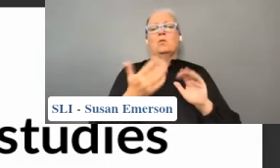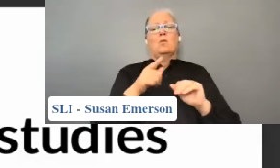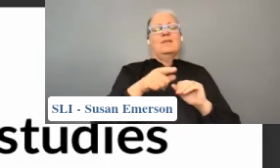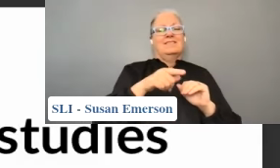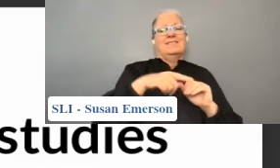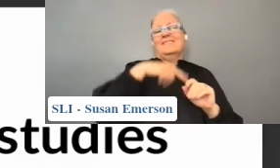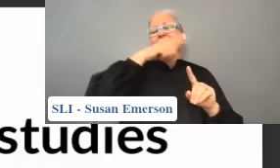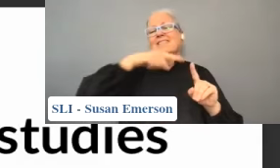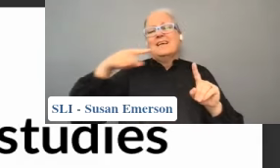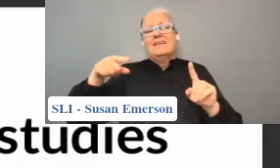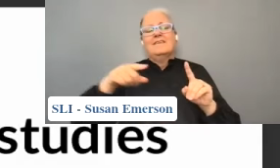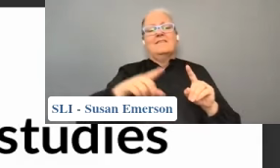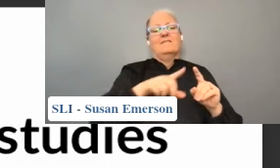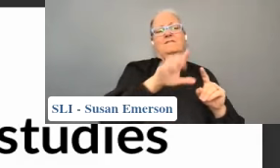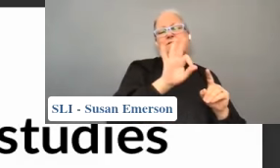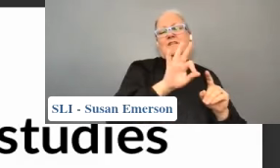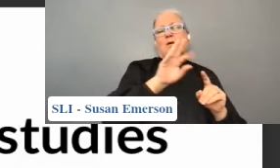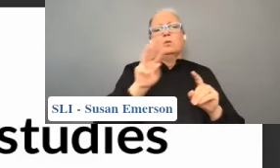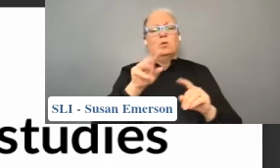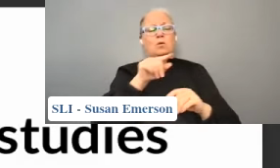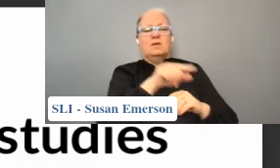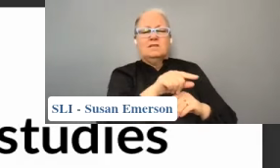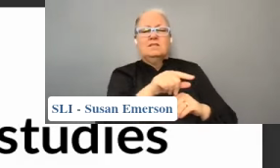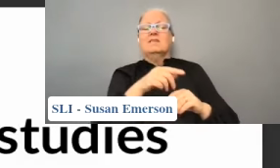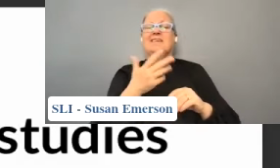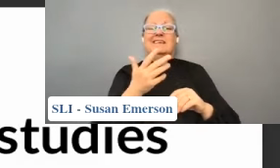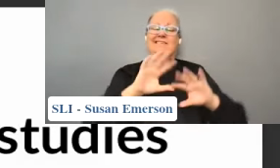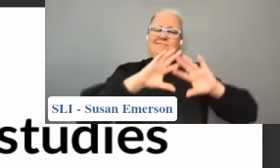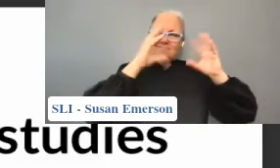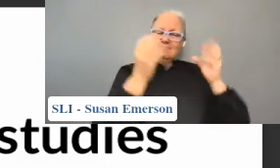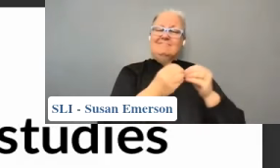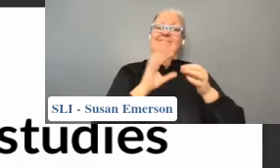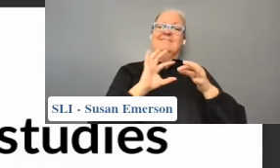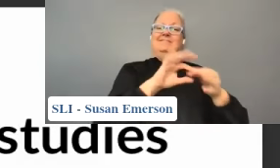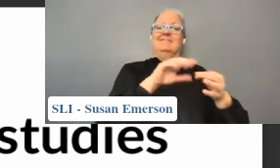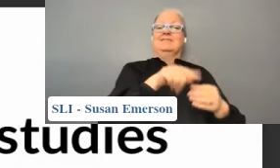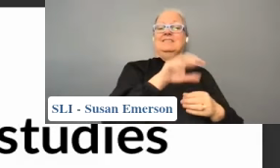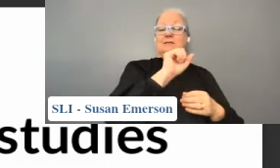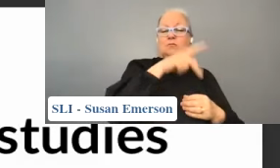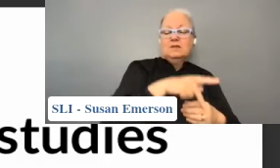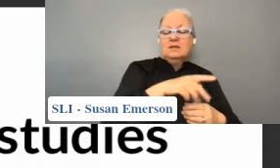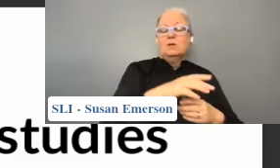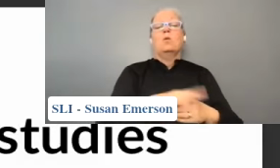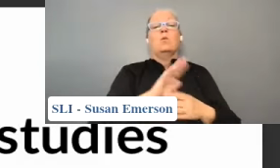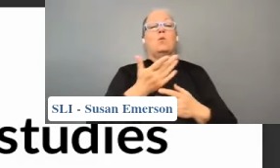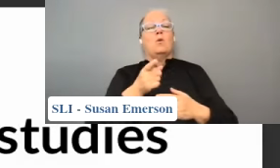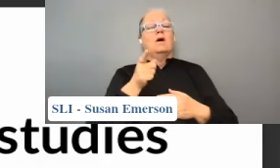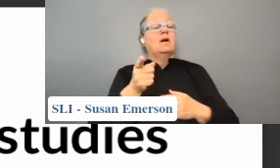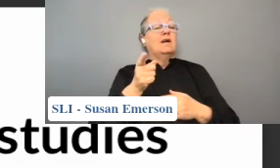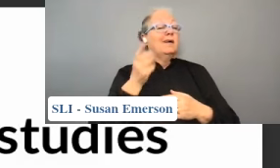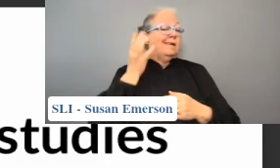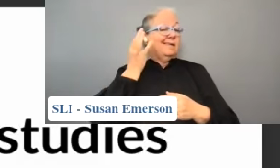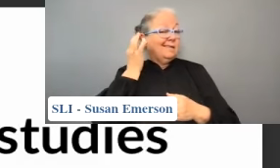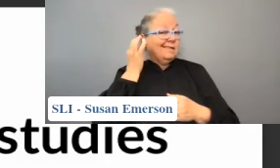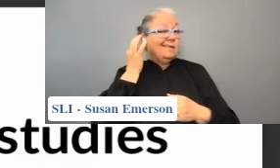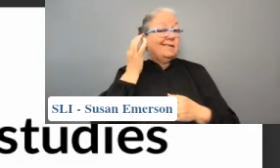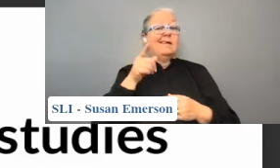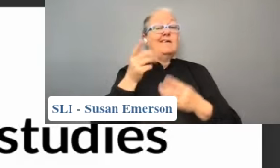that sort of structure social protection systems. Far fewer for parental leave, employment insurance, pensions, et cetera.